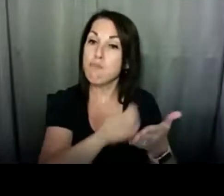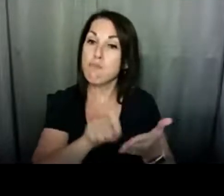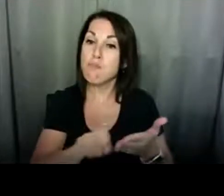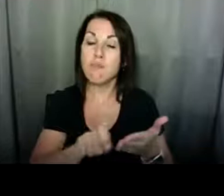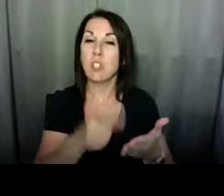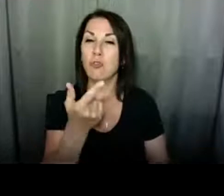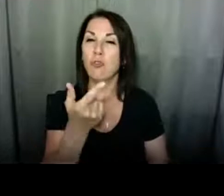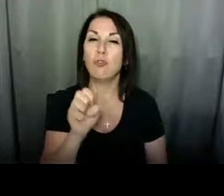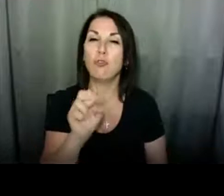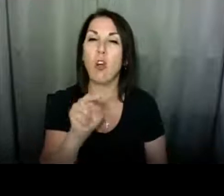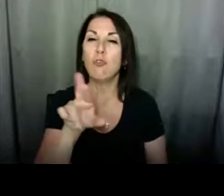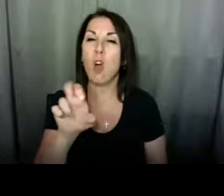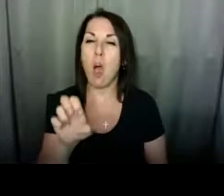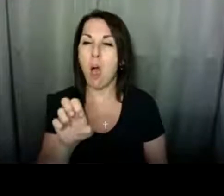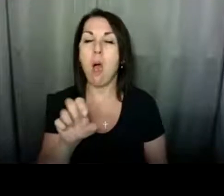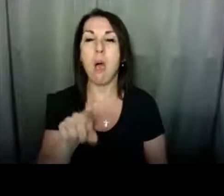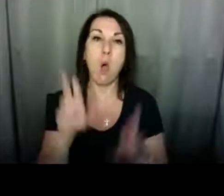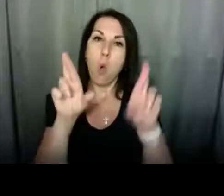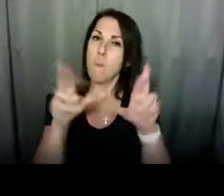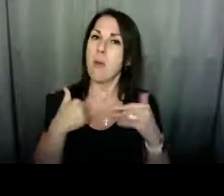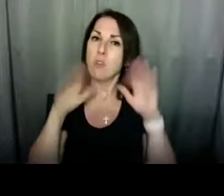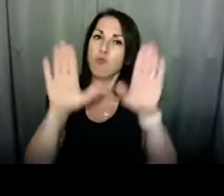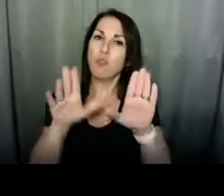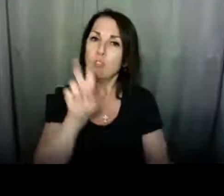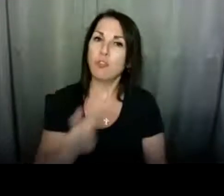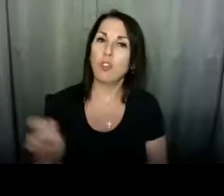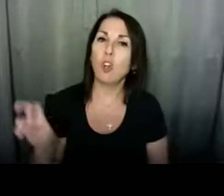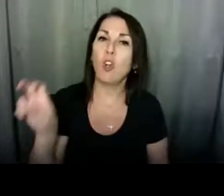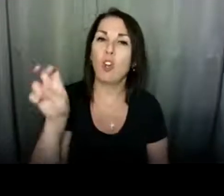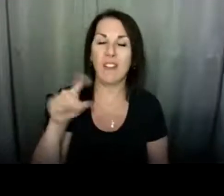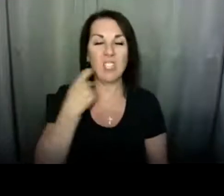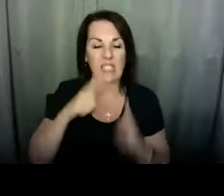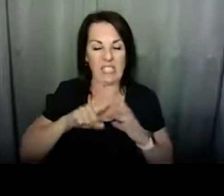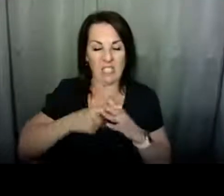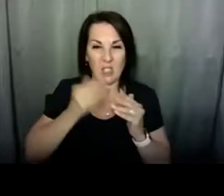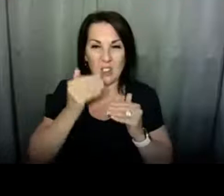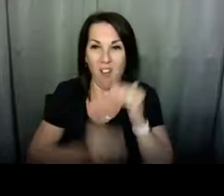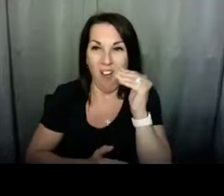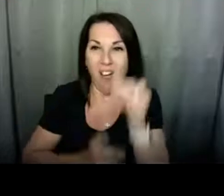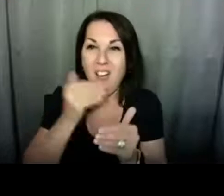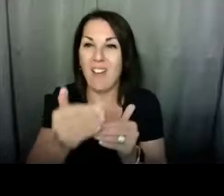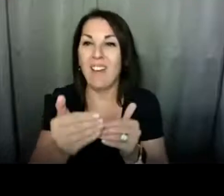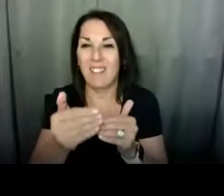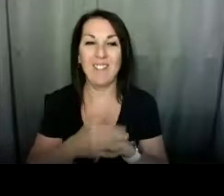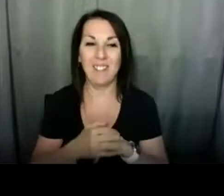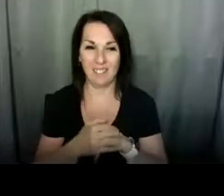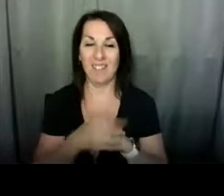yeah, I hope you have a great journey. And this is just the start of the journey, you know. And because, like, we're all sitting here